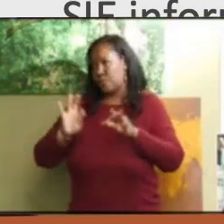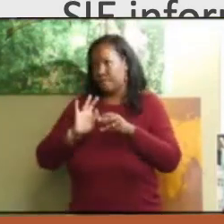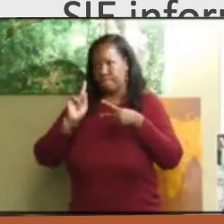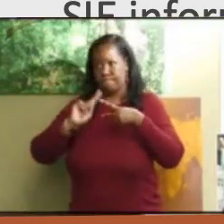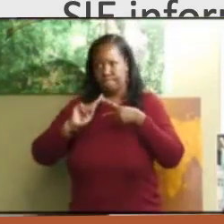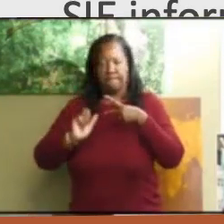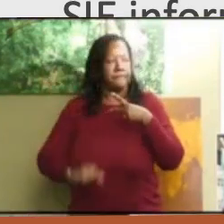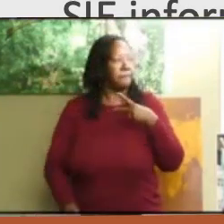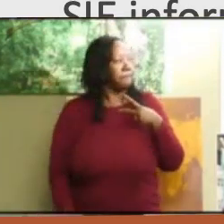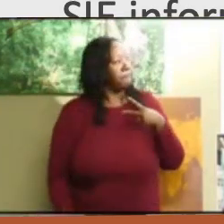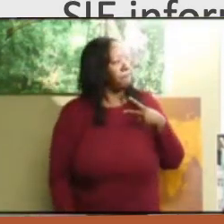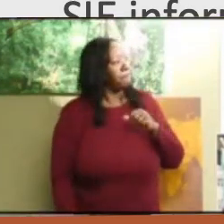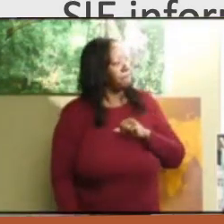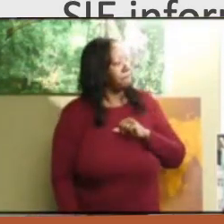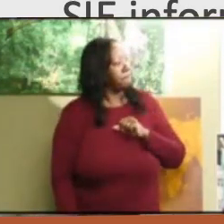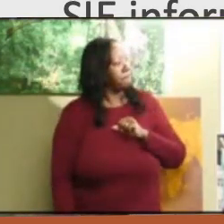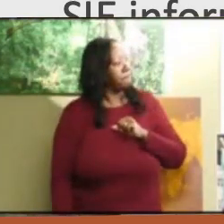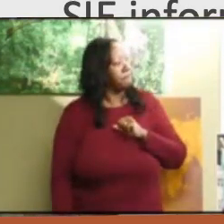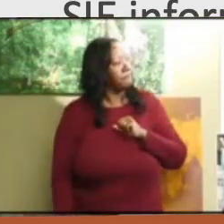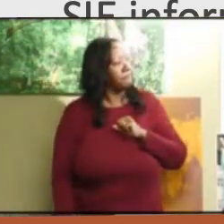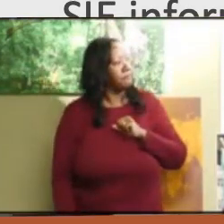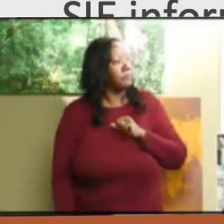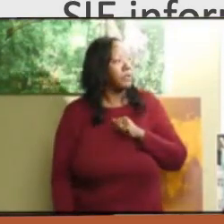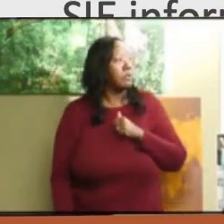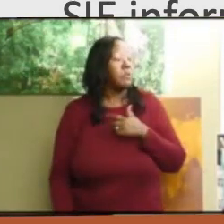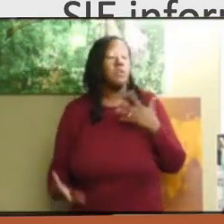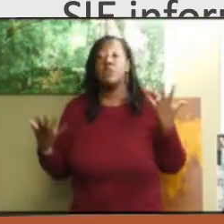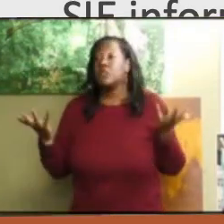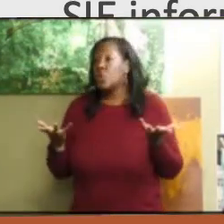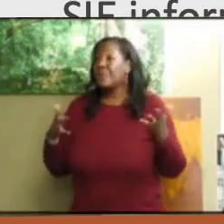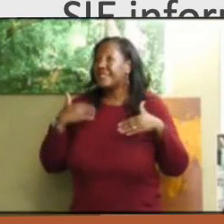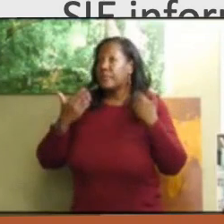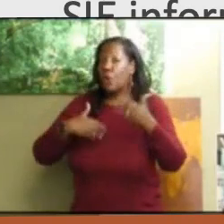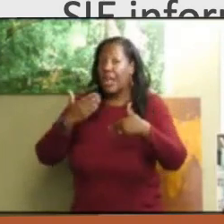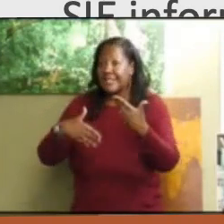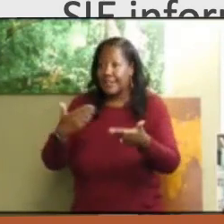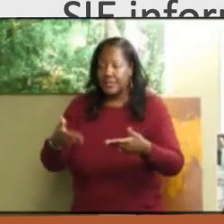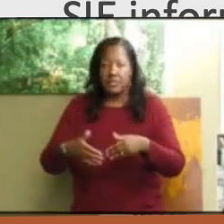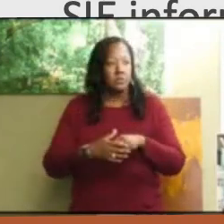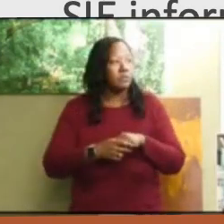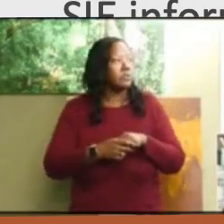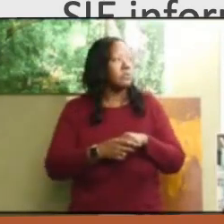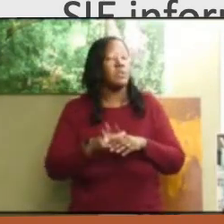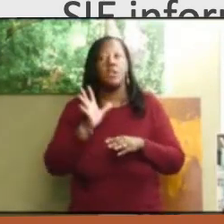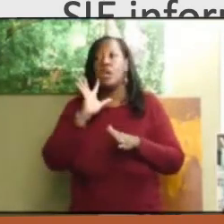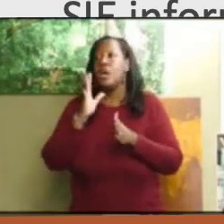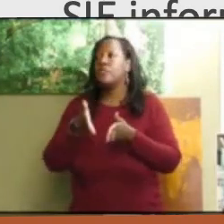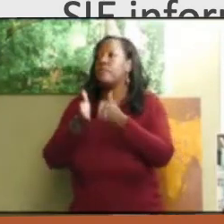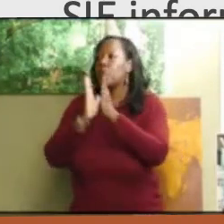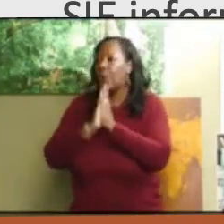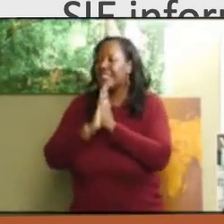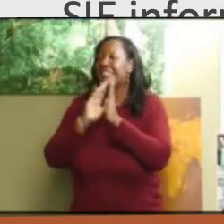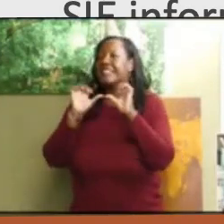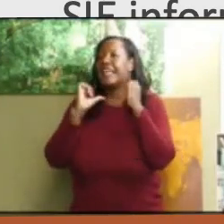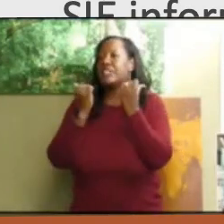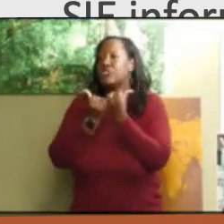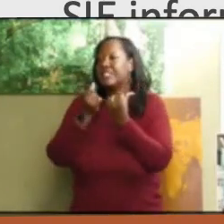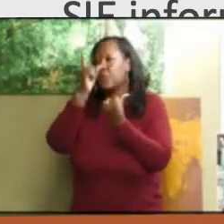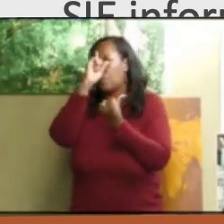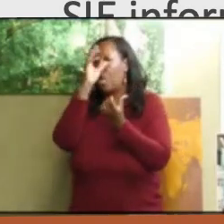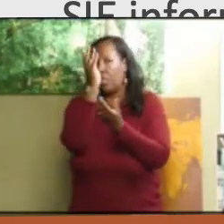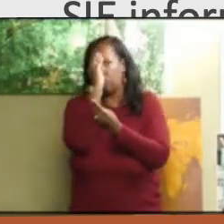So the process, the requesting agency will inform SIE of what types of